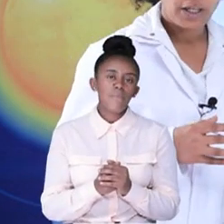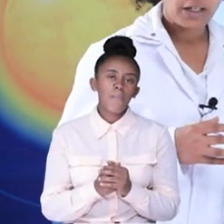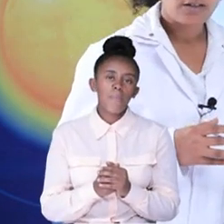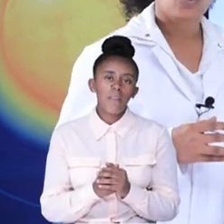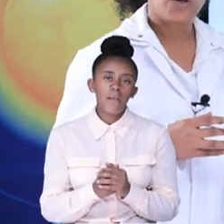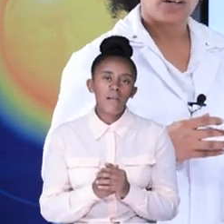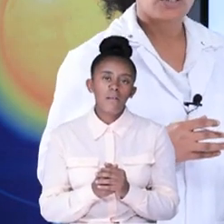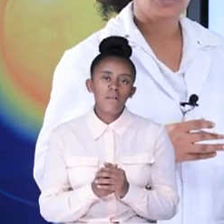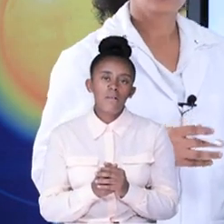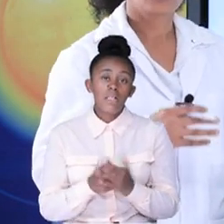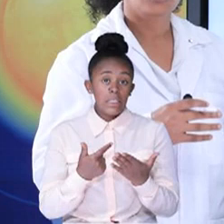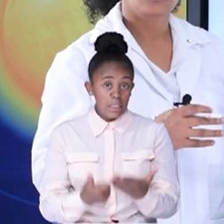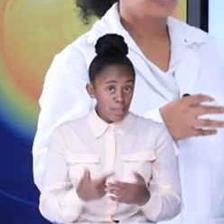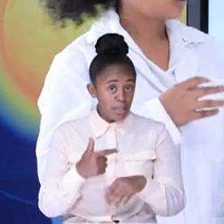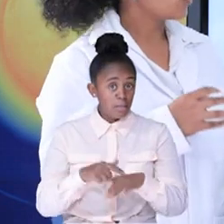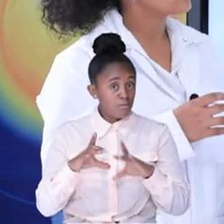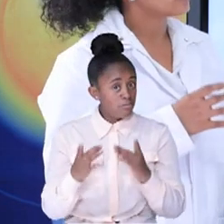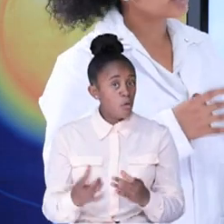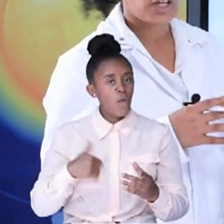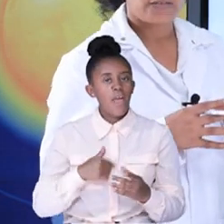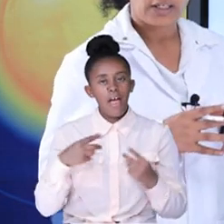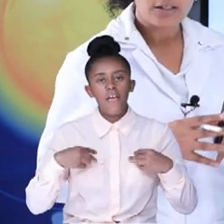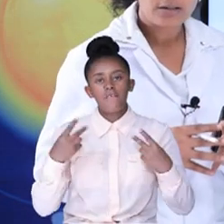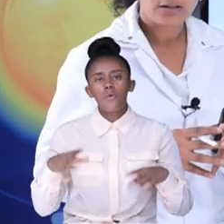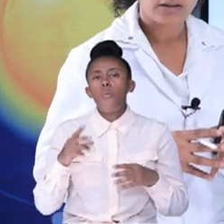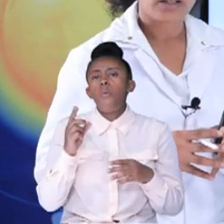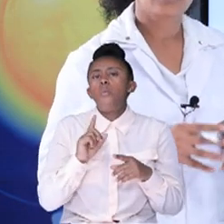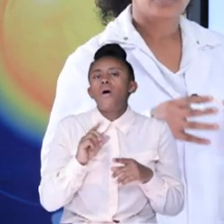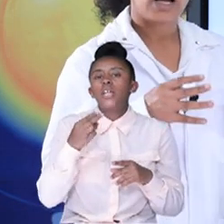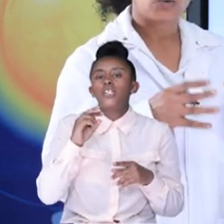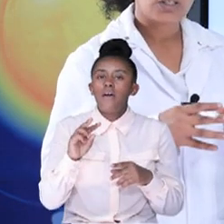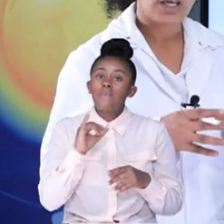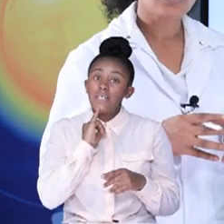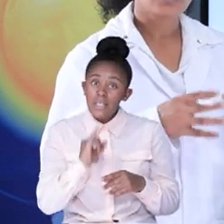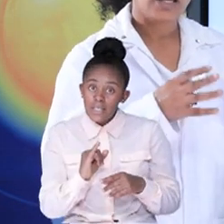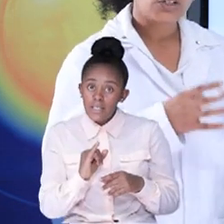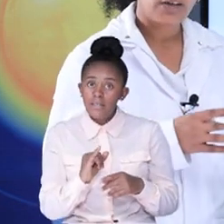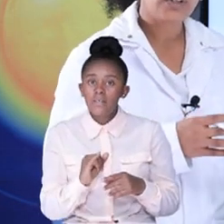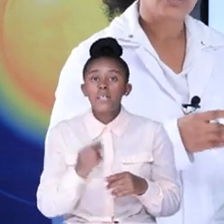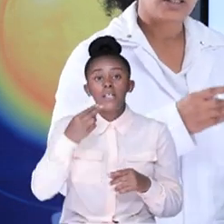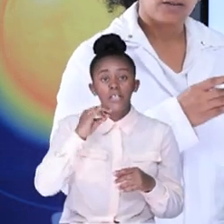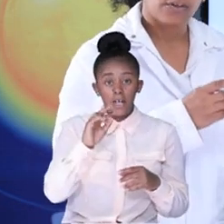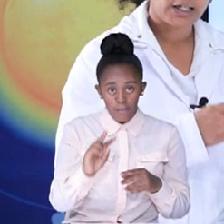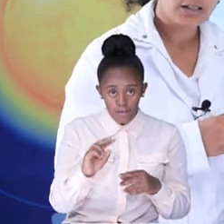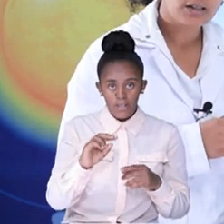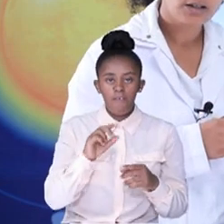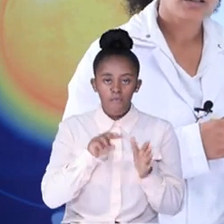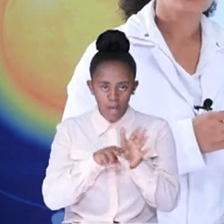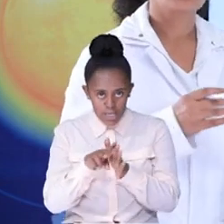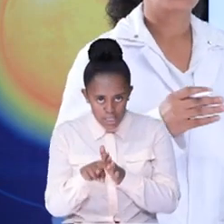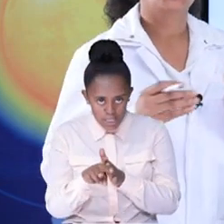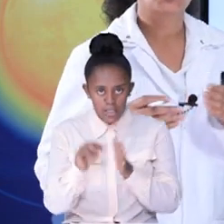In this period, we have seen what HIV is, and as we said, HIV is the